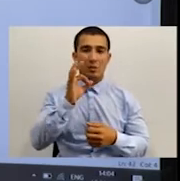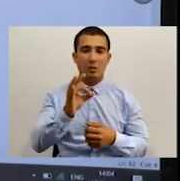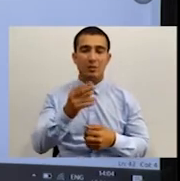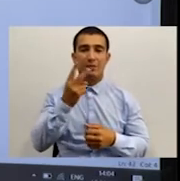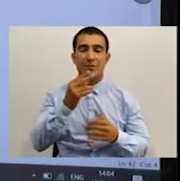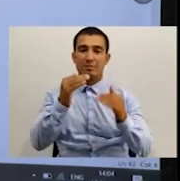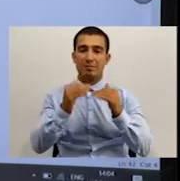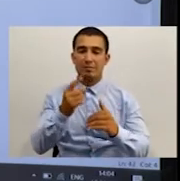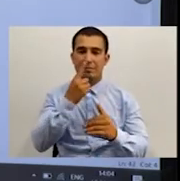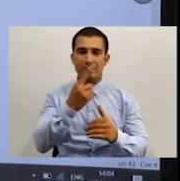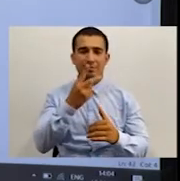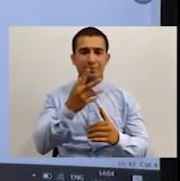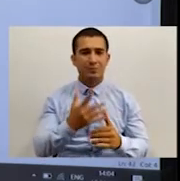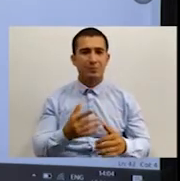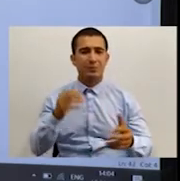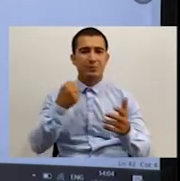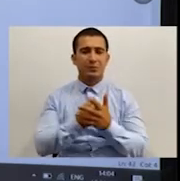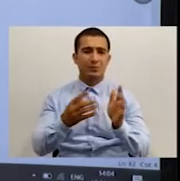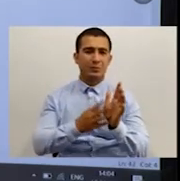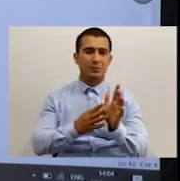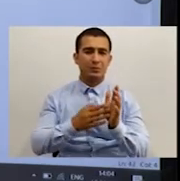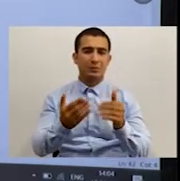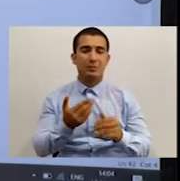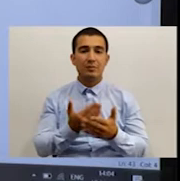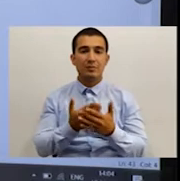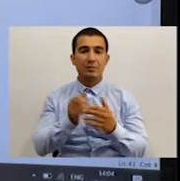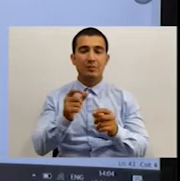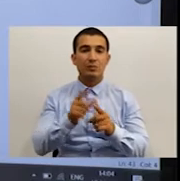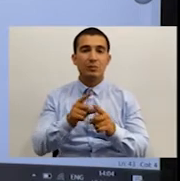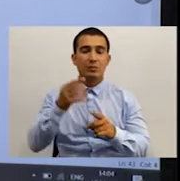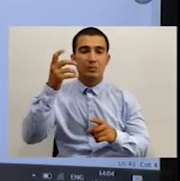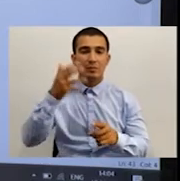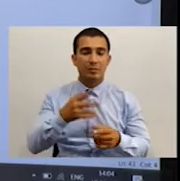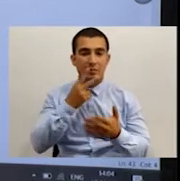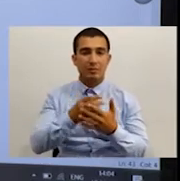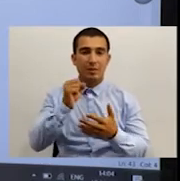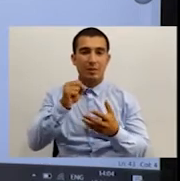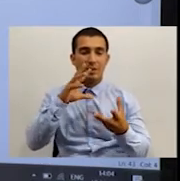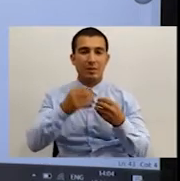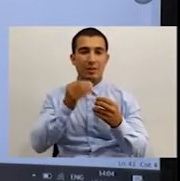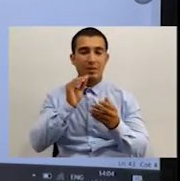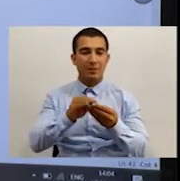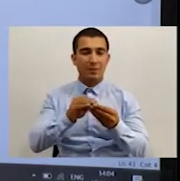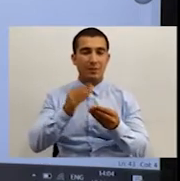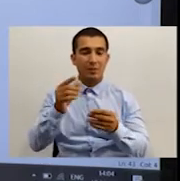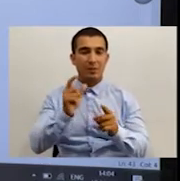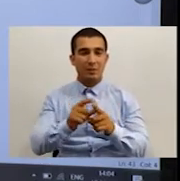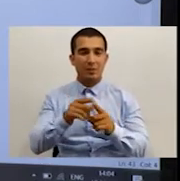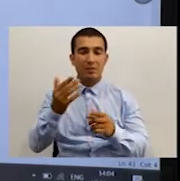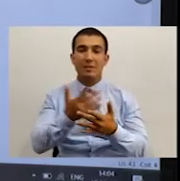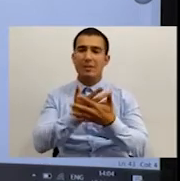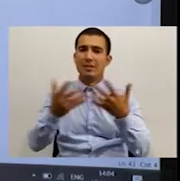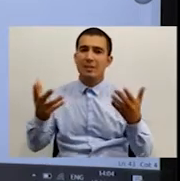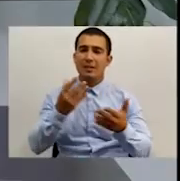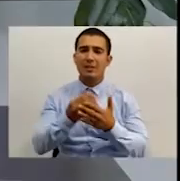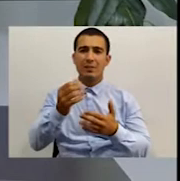bersangiz, aning qiymati birinchi siklda 0 deyapti, ikkinchi siklda 1, 3, 4, 5 va hokazo 9 gacha. Ya'ni bu yerda nima jarayon bo'lyapti?